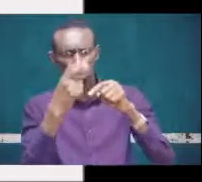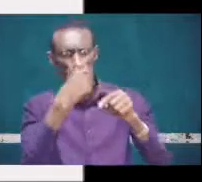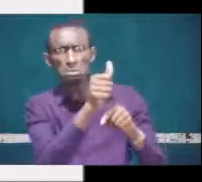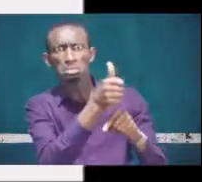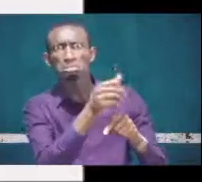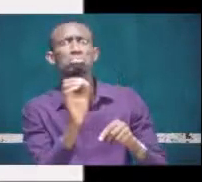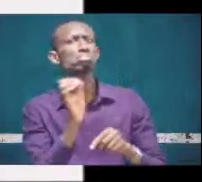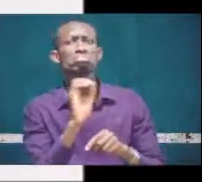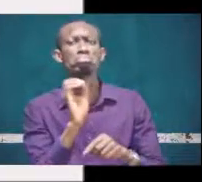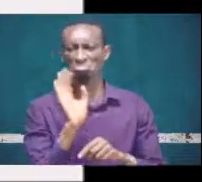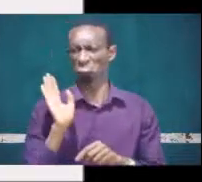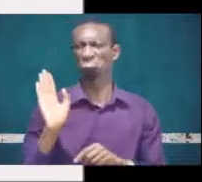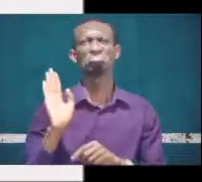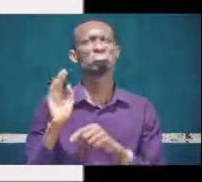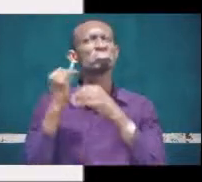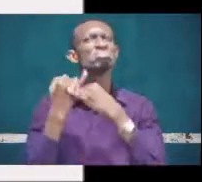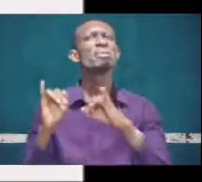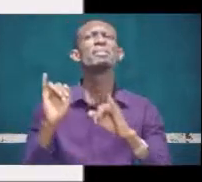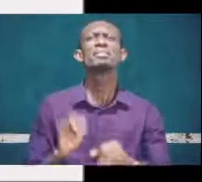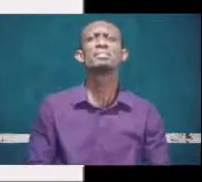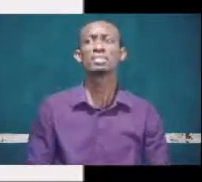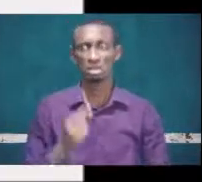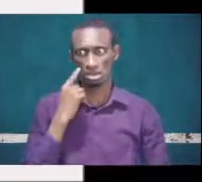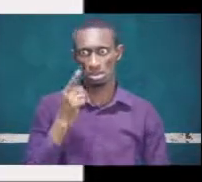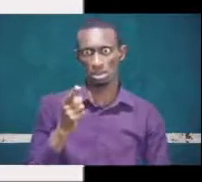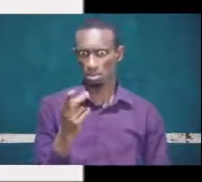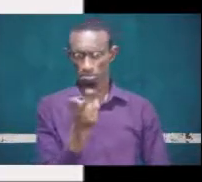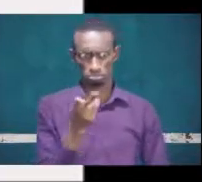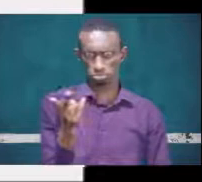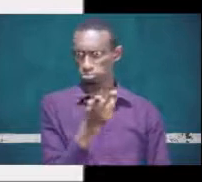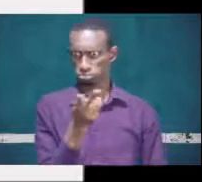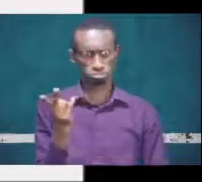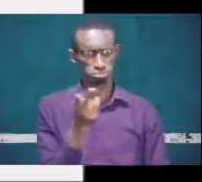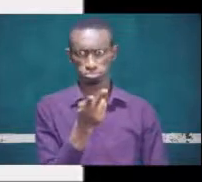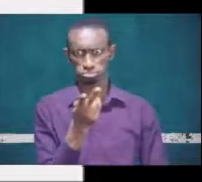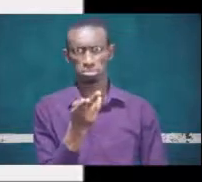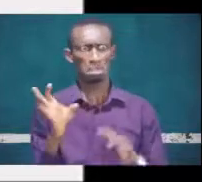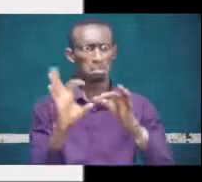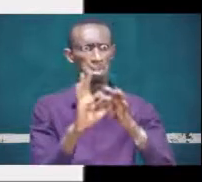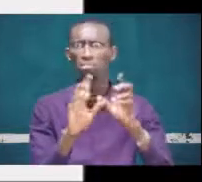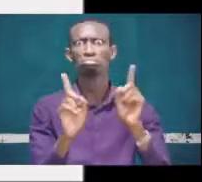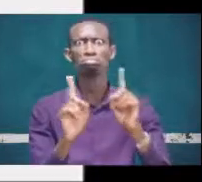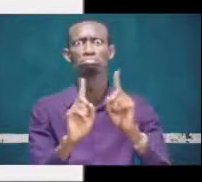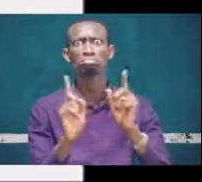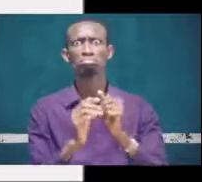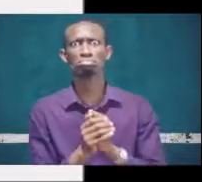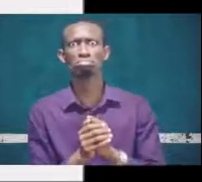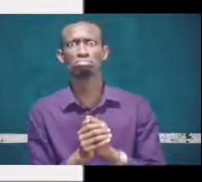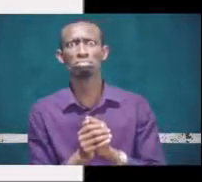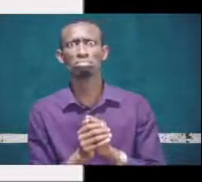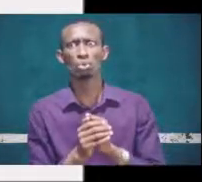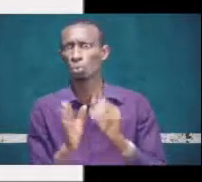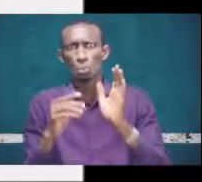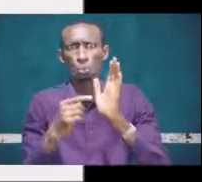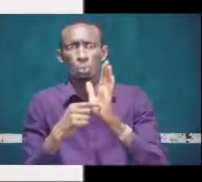commodity. So in this case, you have to look at two goods that are not related. E.g., the change in the price of books